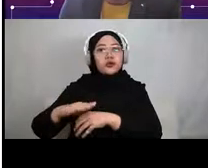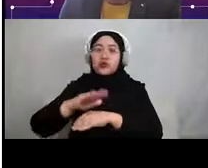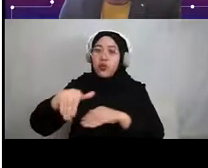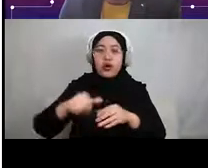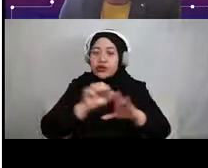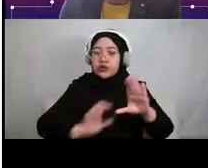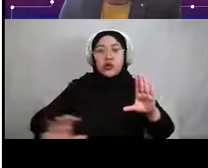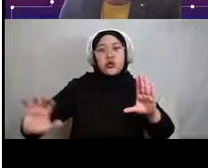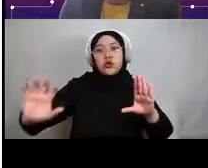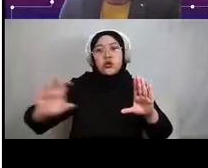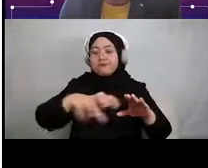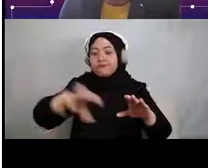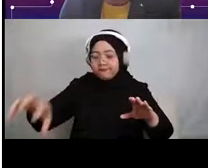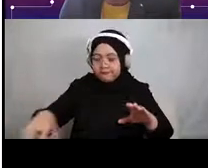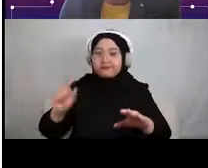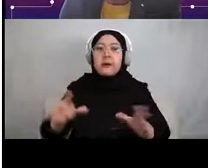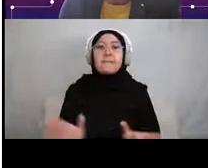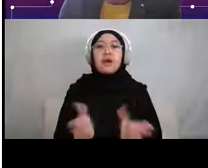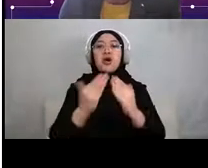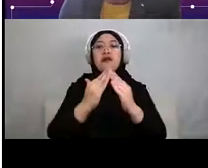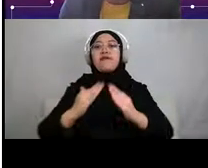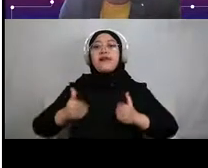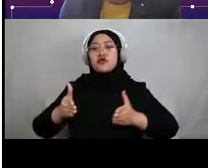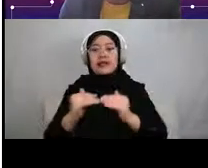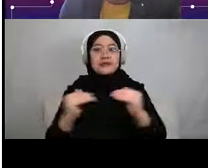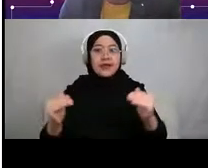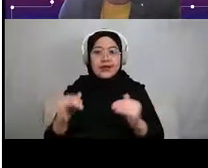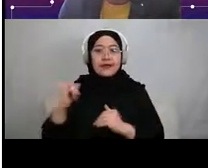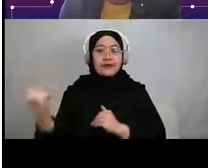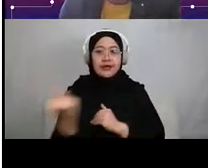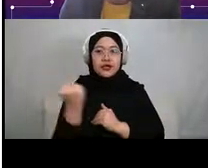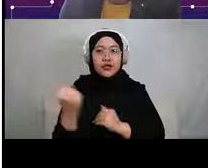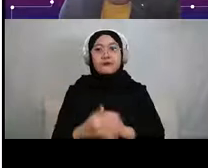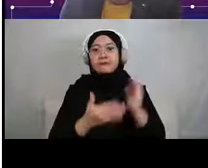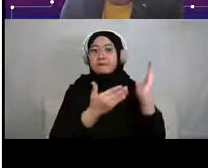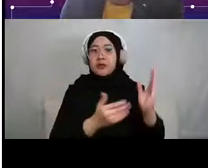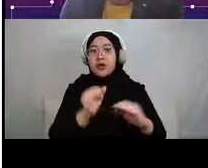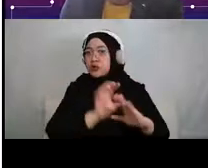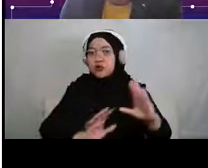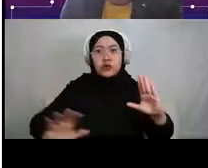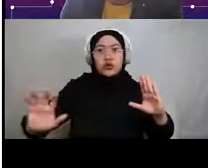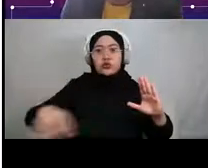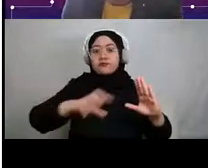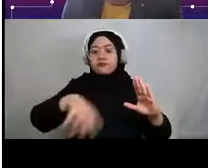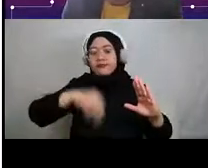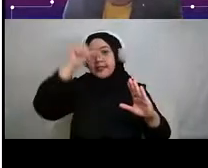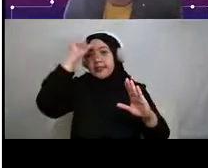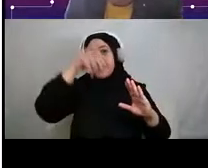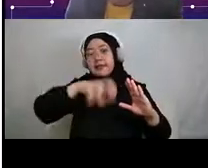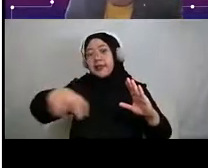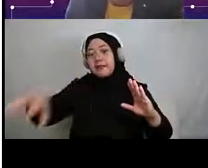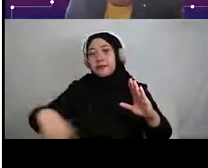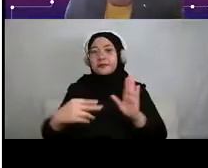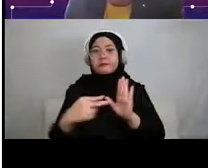the country wherever we have received orders. So STUs or government agencies will give us the space to develop